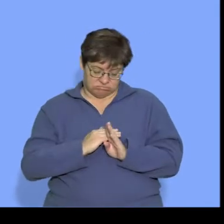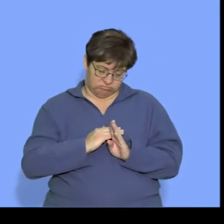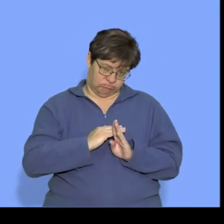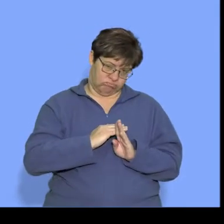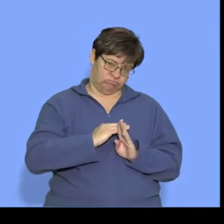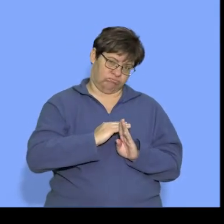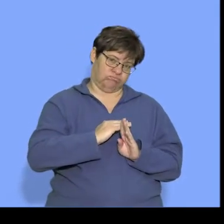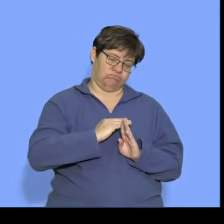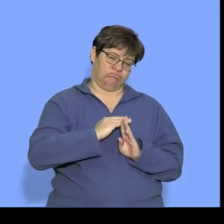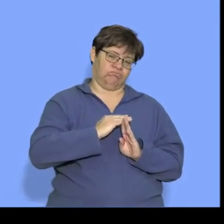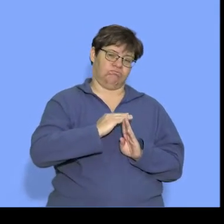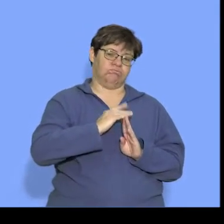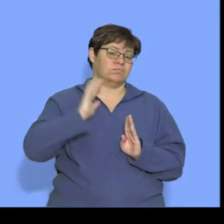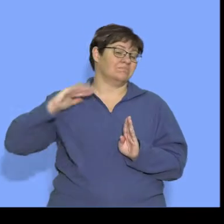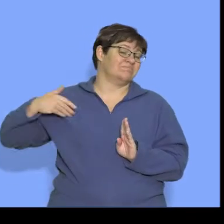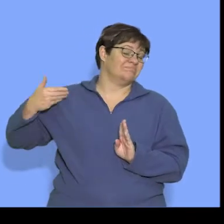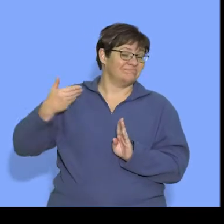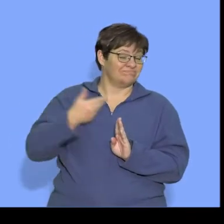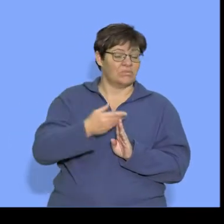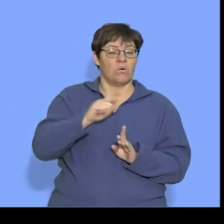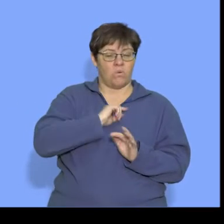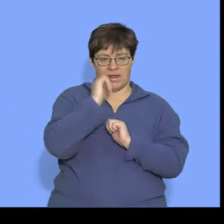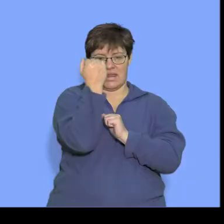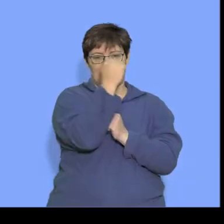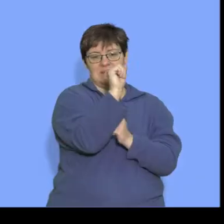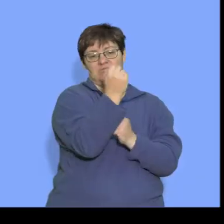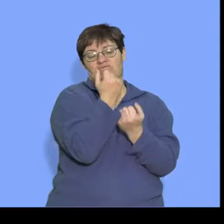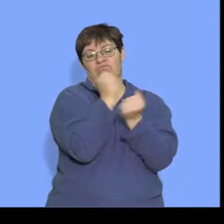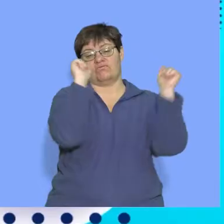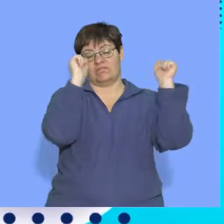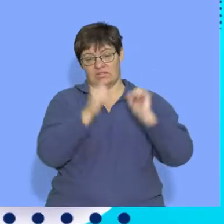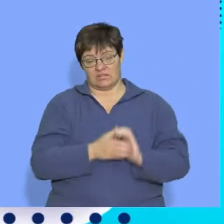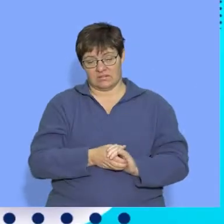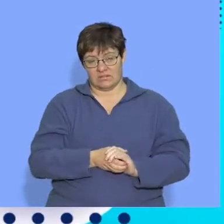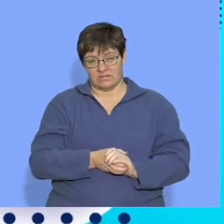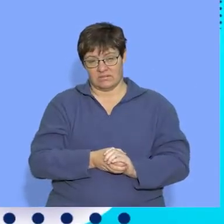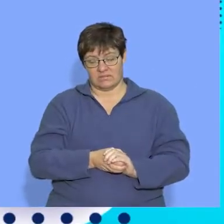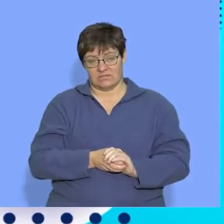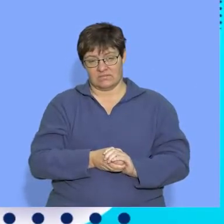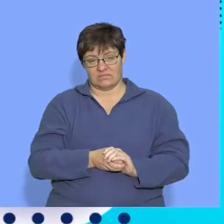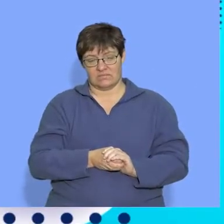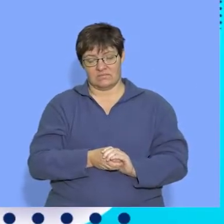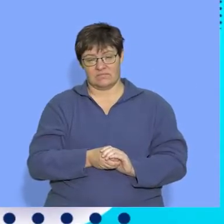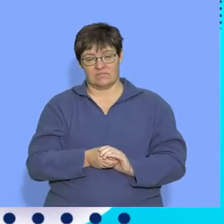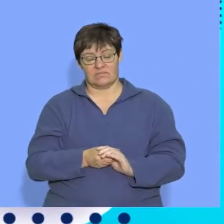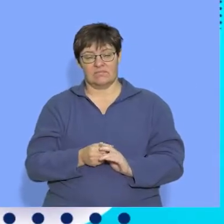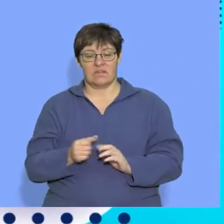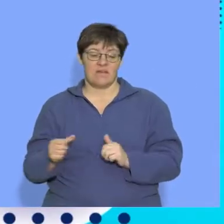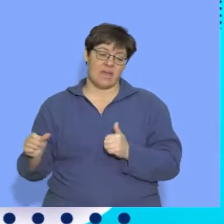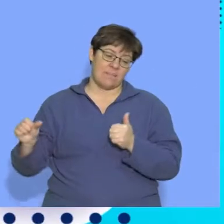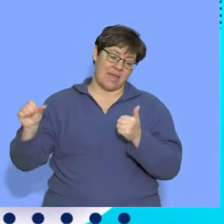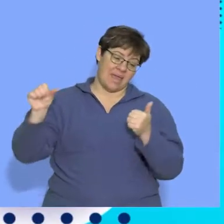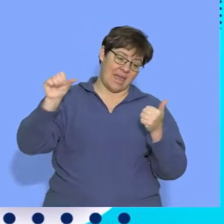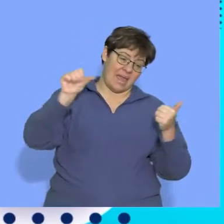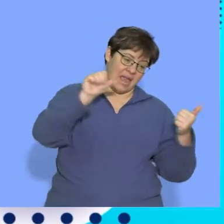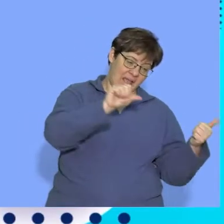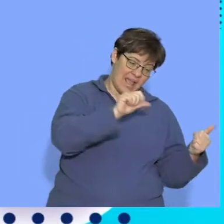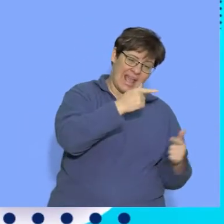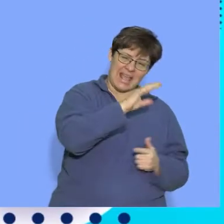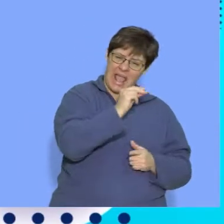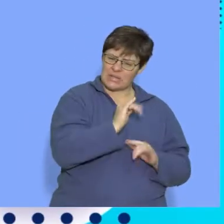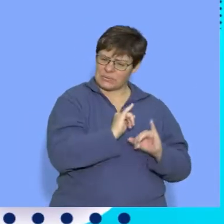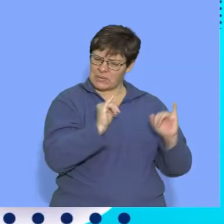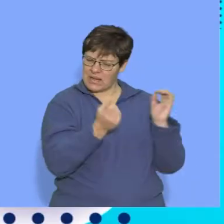few centuries due to the Industrial Revolution. And so guys, when we track back these concentrations of the gases in the